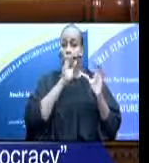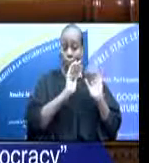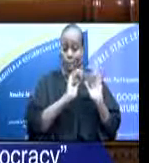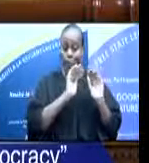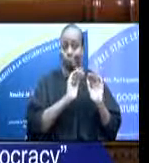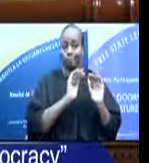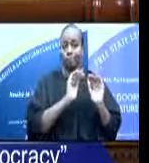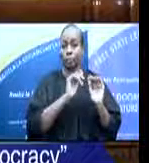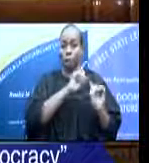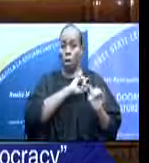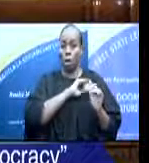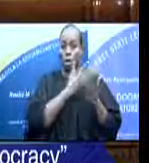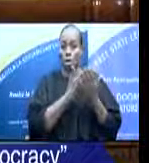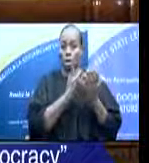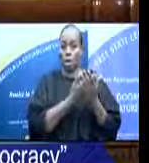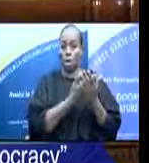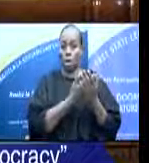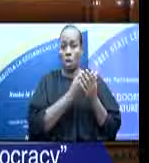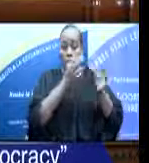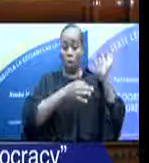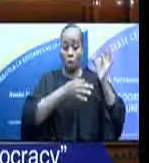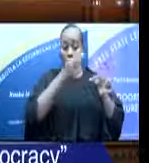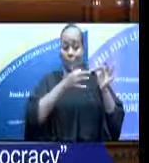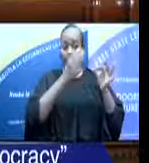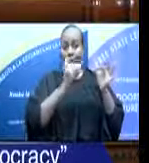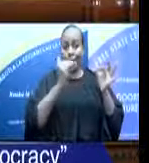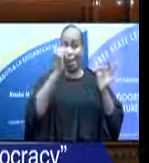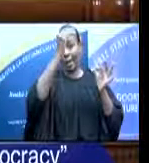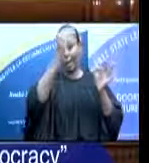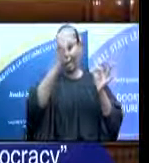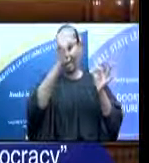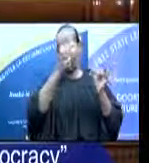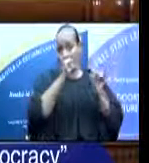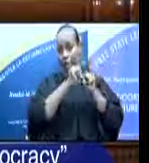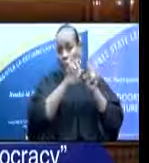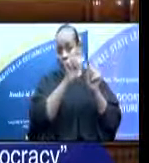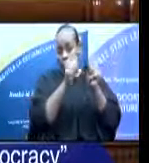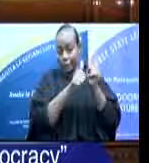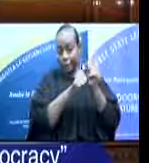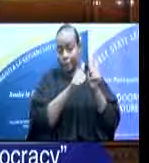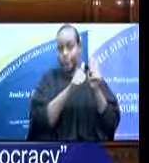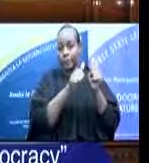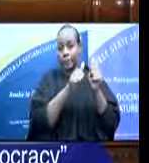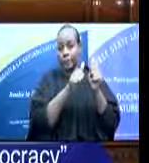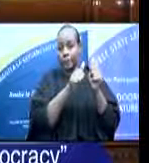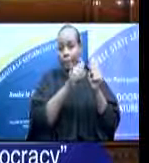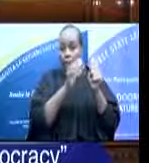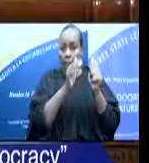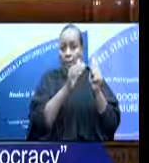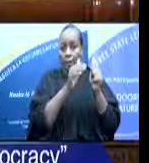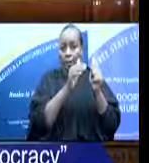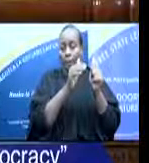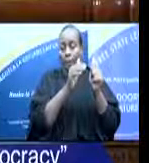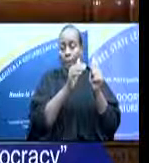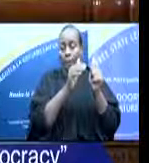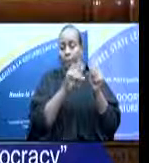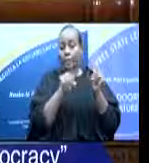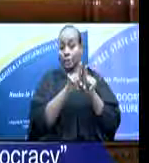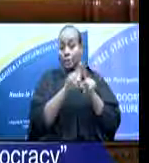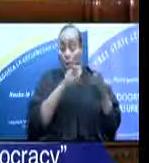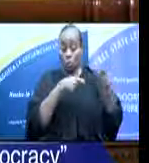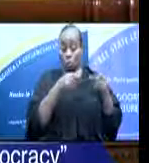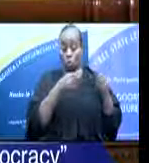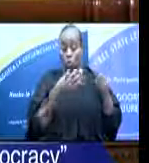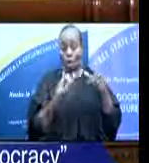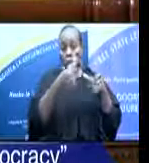the ability of political head and executive override internal